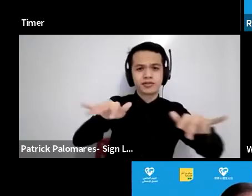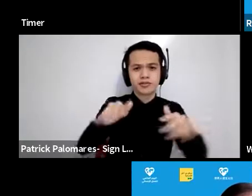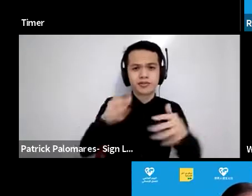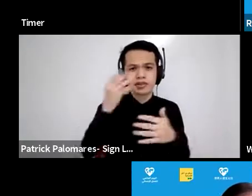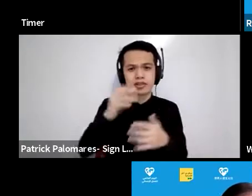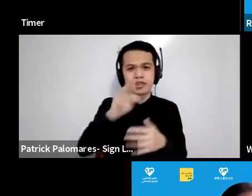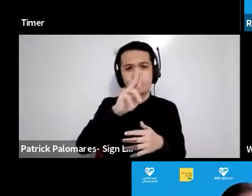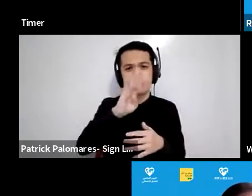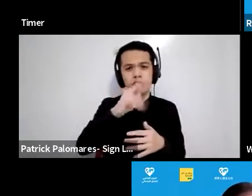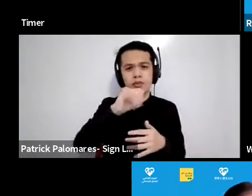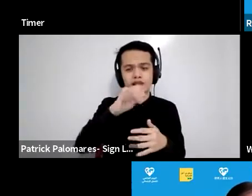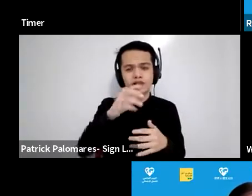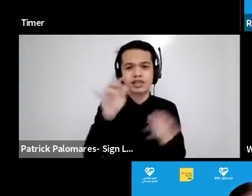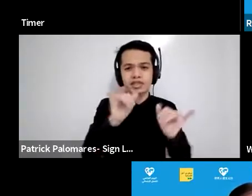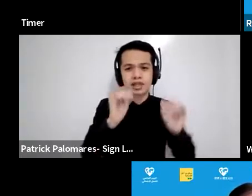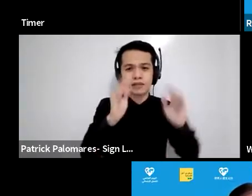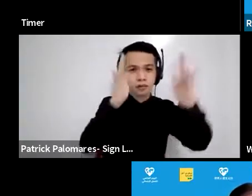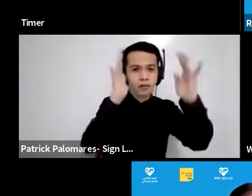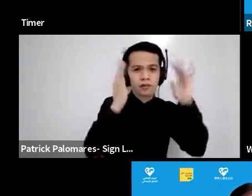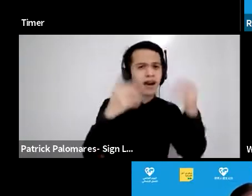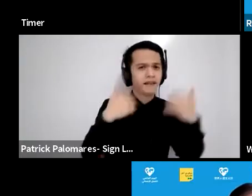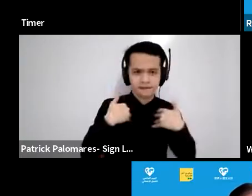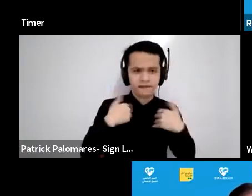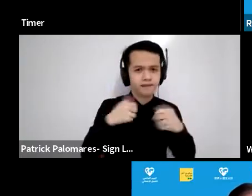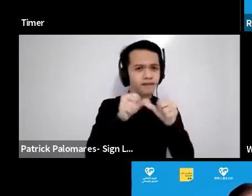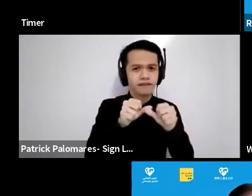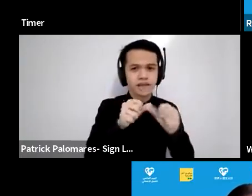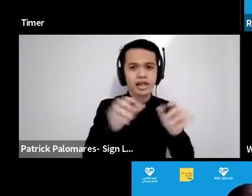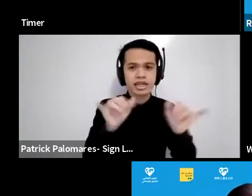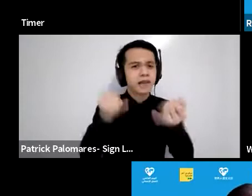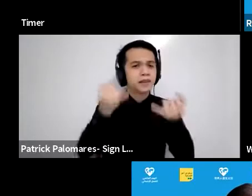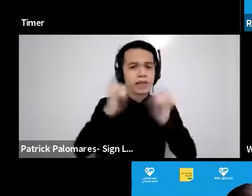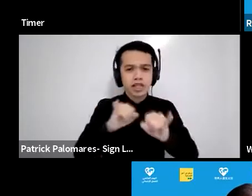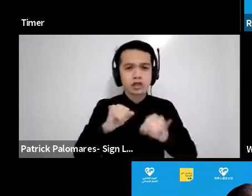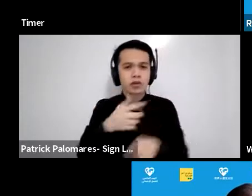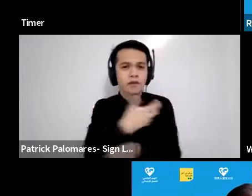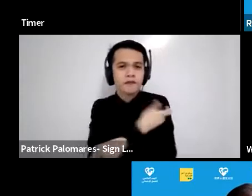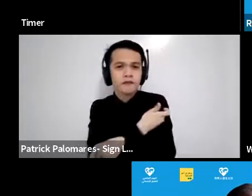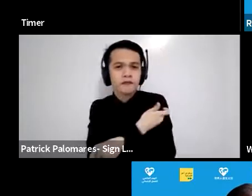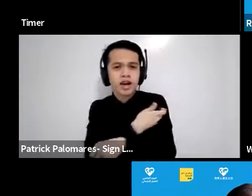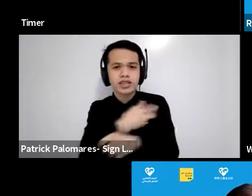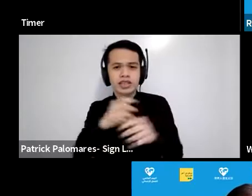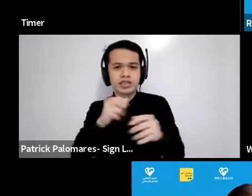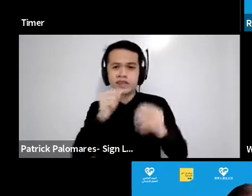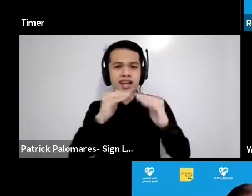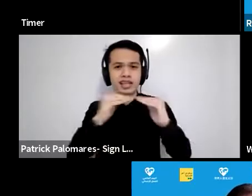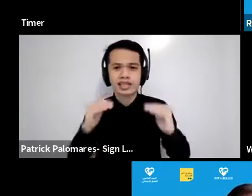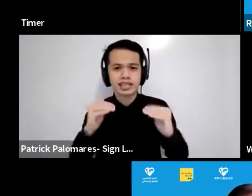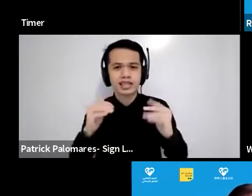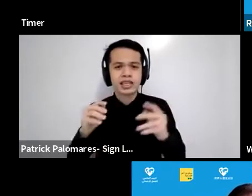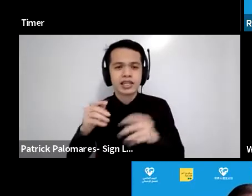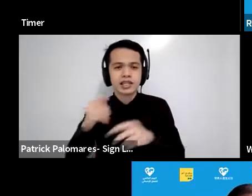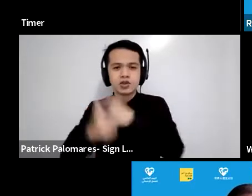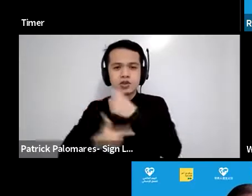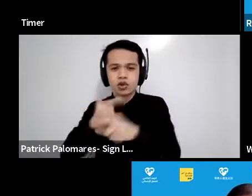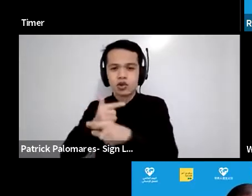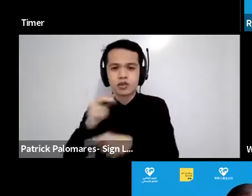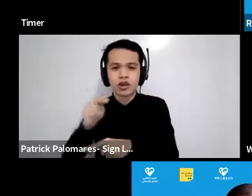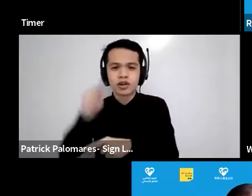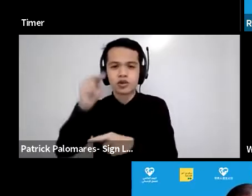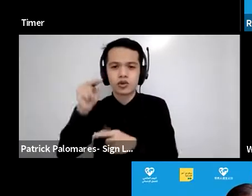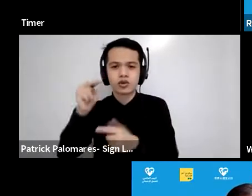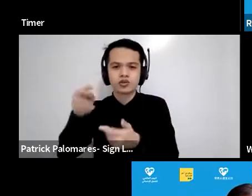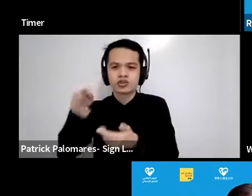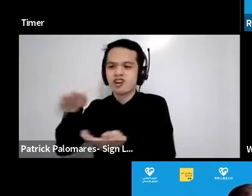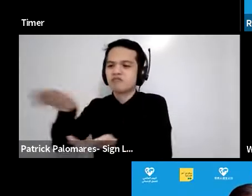and deforestation. We know that the same issue of vaccine inequity, where the global north is hoarding all